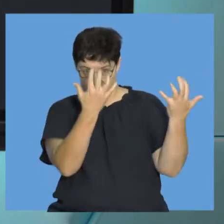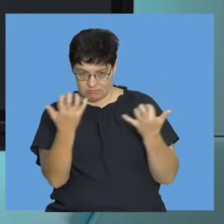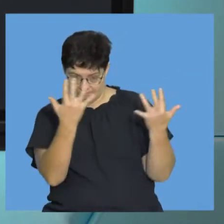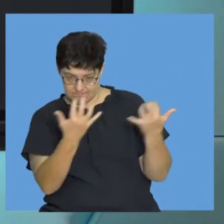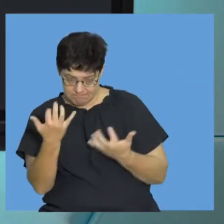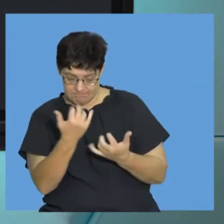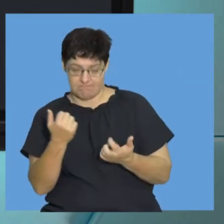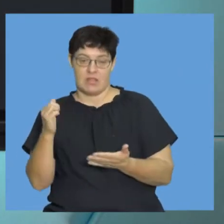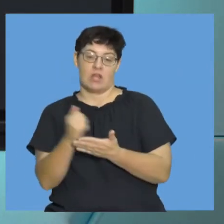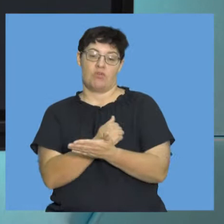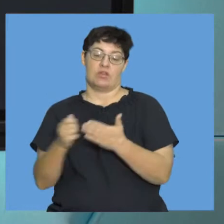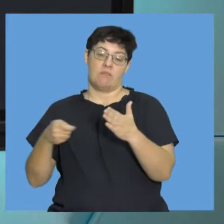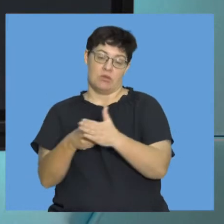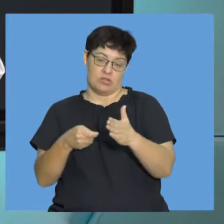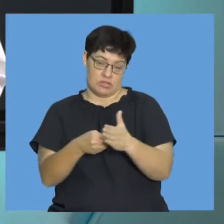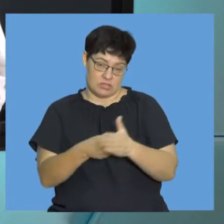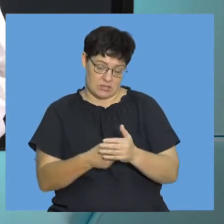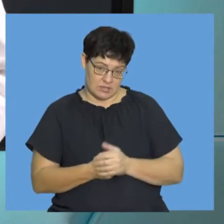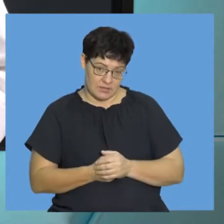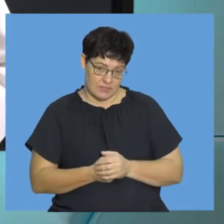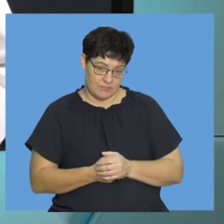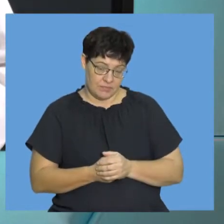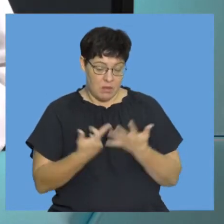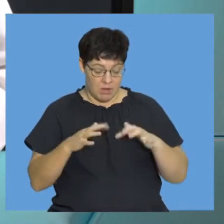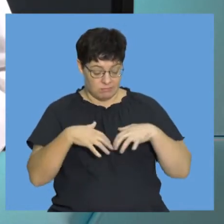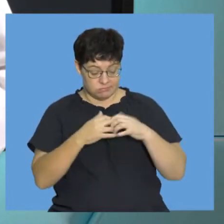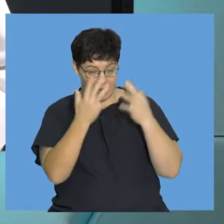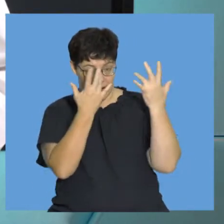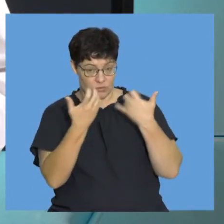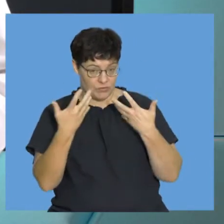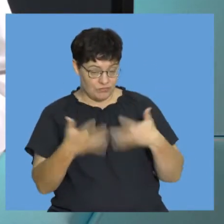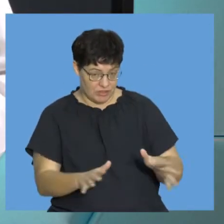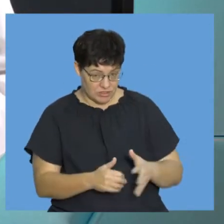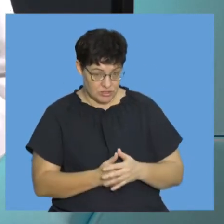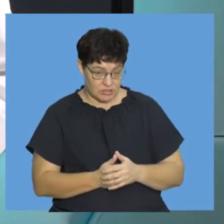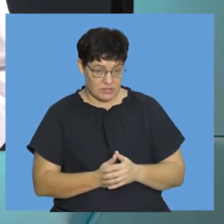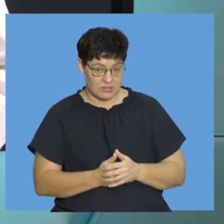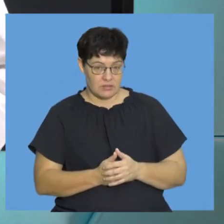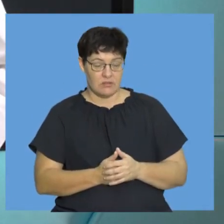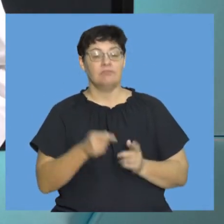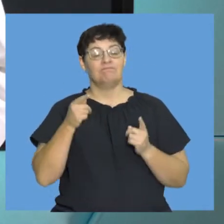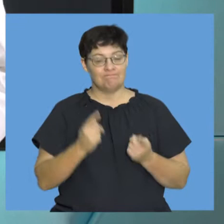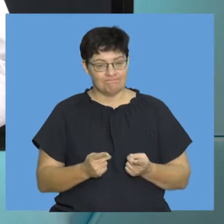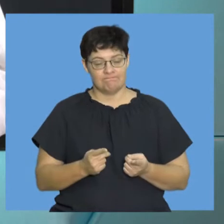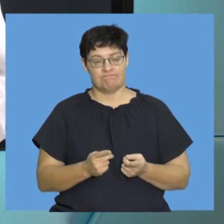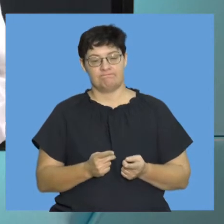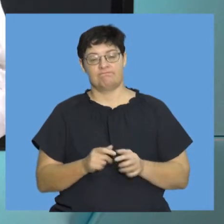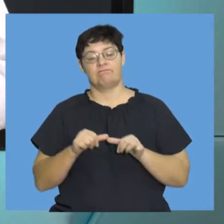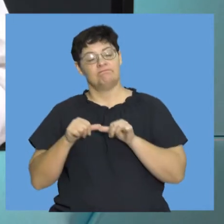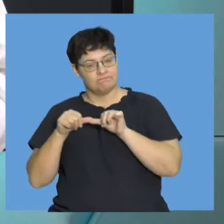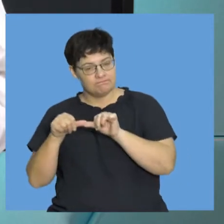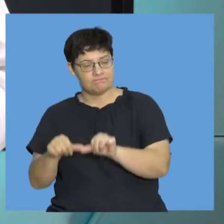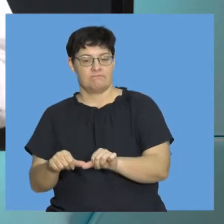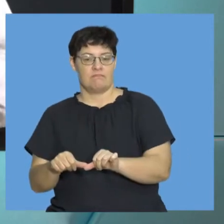the credit purchases. And once you've calculated the credit purchases, you can then go on and do